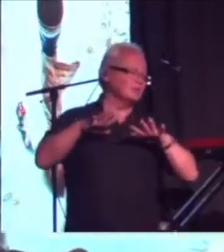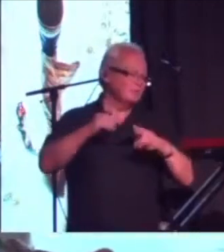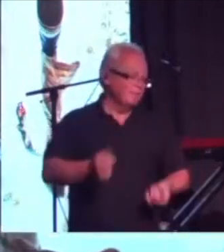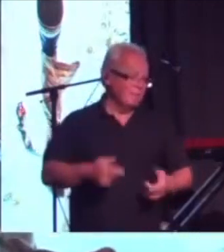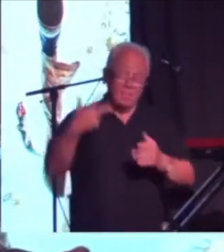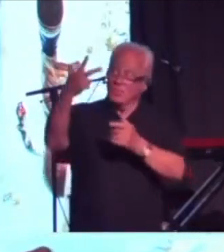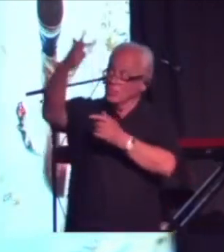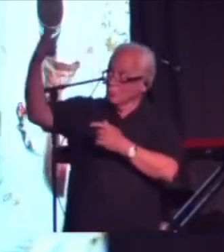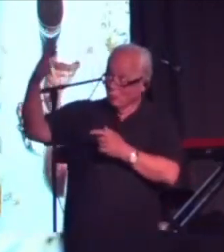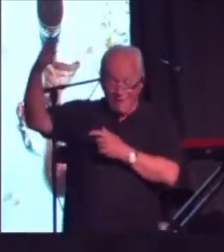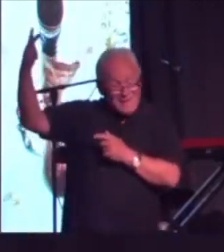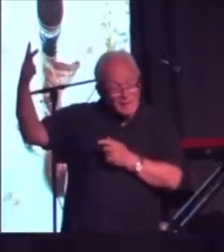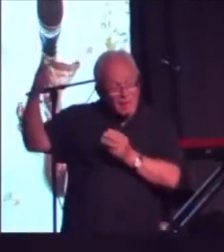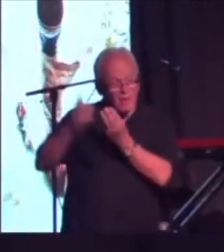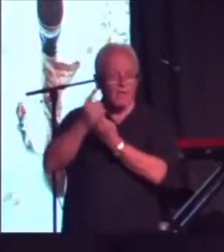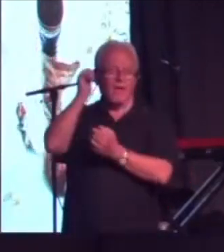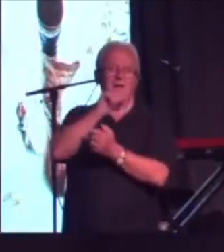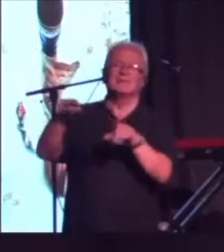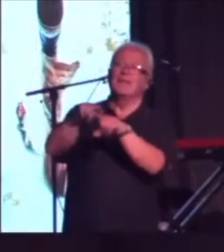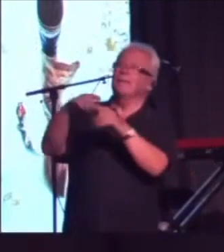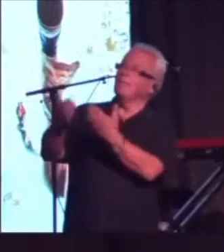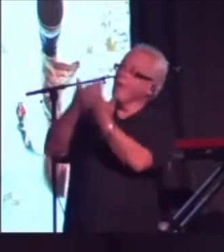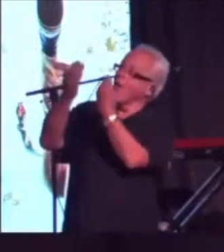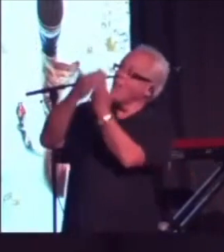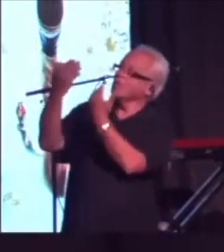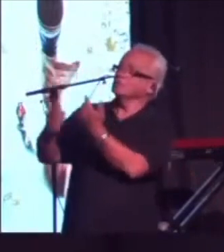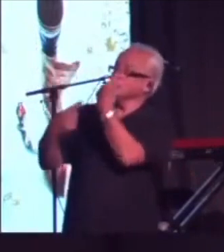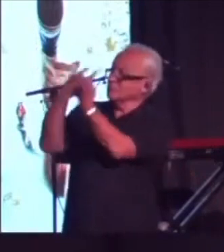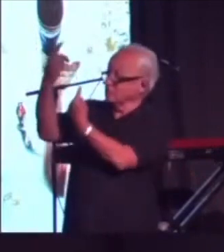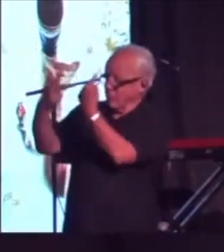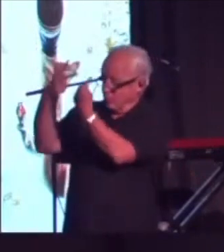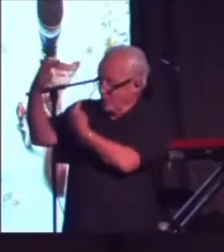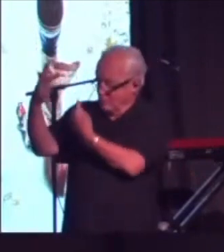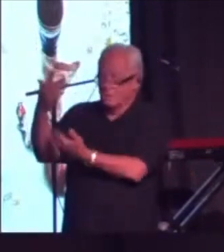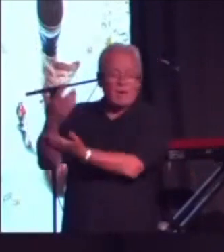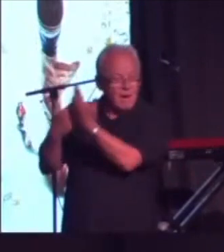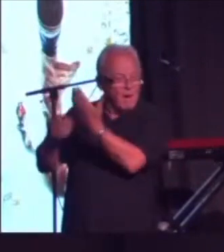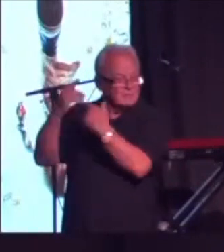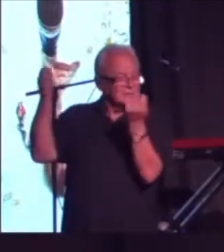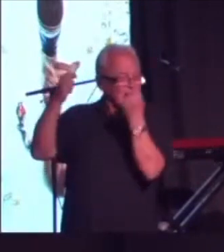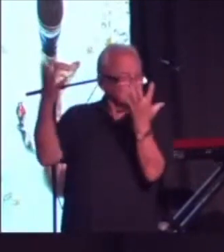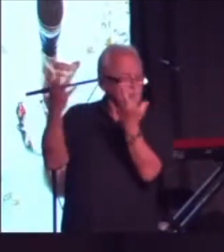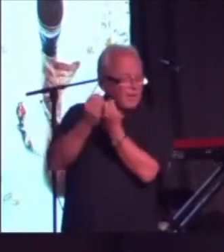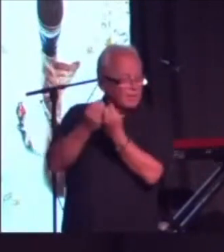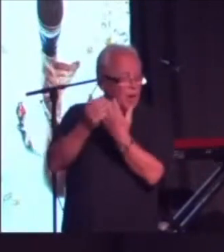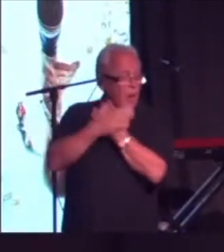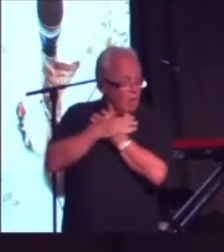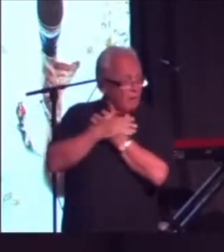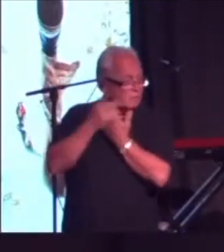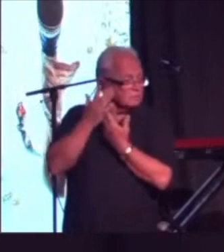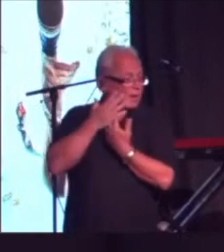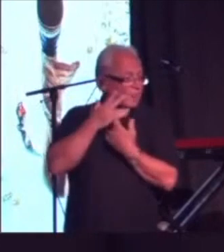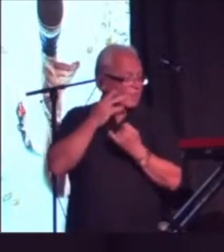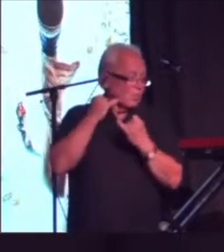celebration. No rivalry, no competition. It's this friendship that's existed for all time of celebration. Who love at the worst